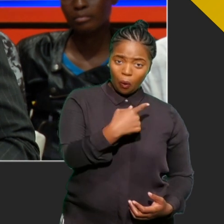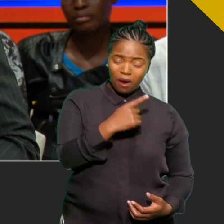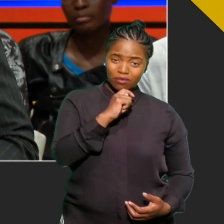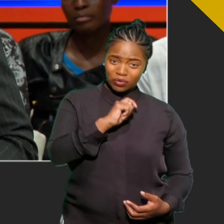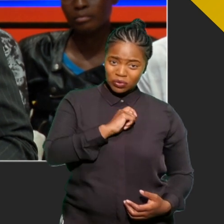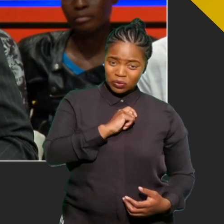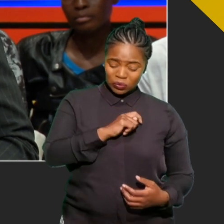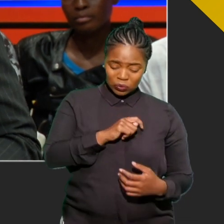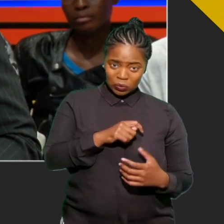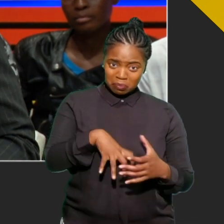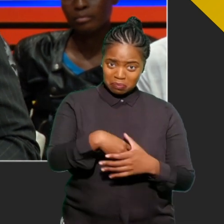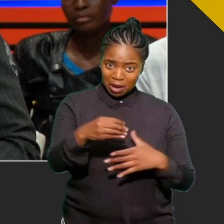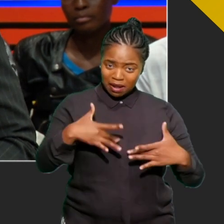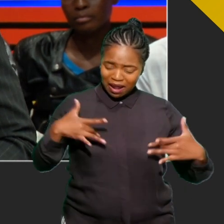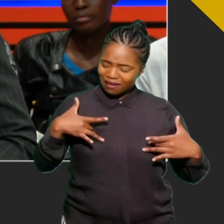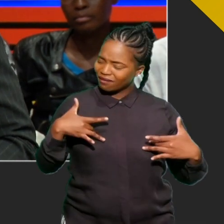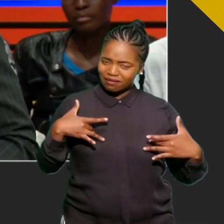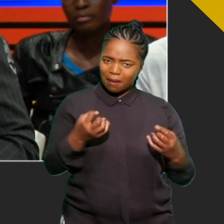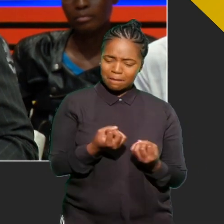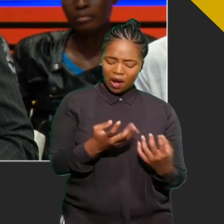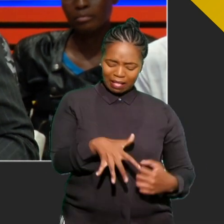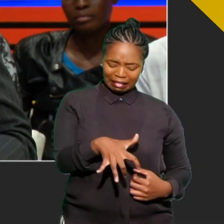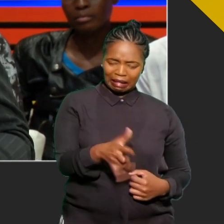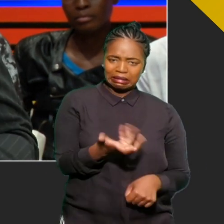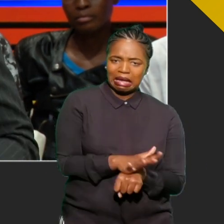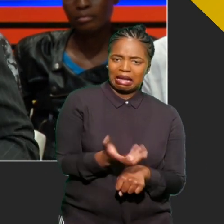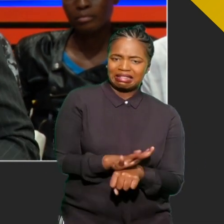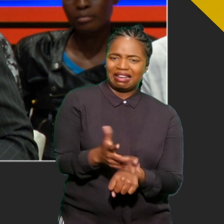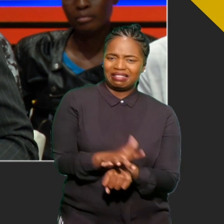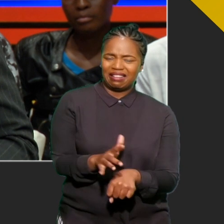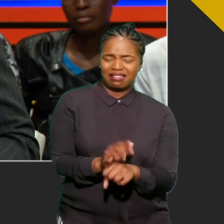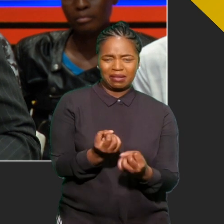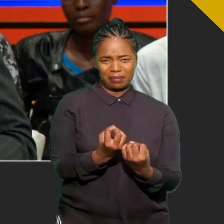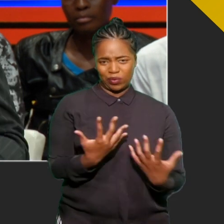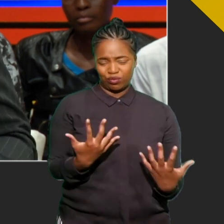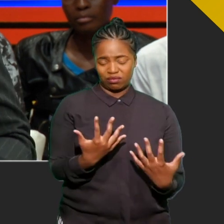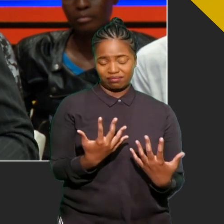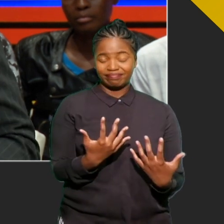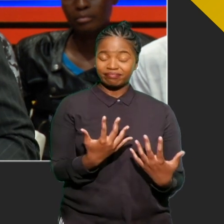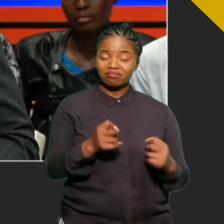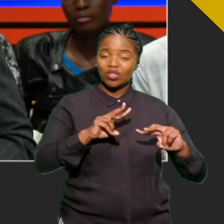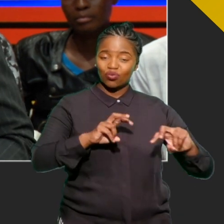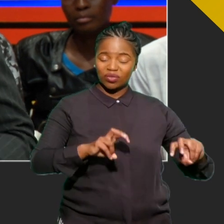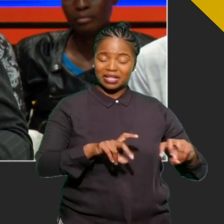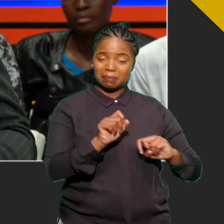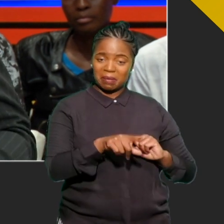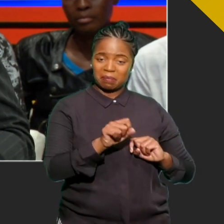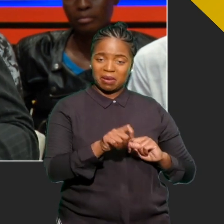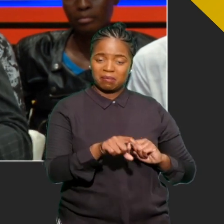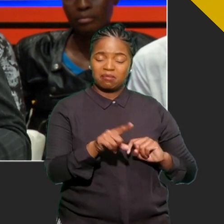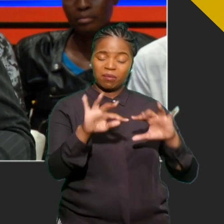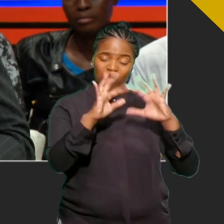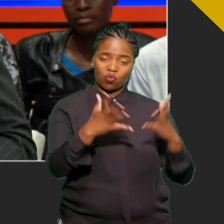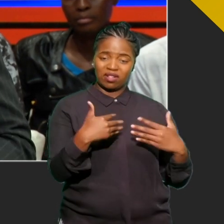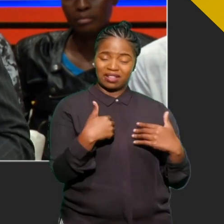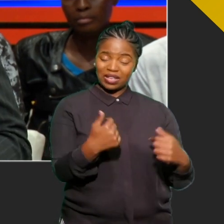out, of course, alive. And in those challenges that we go through, are we as umphakathi, are we as